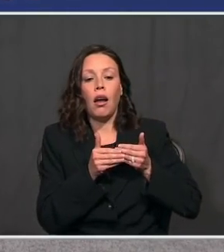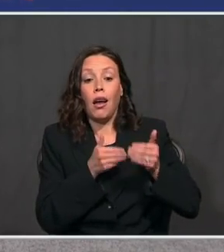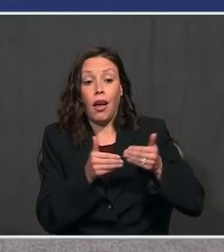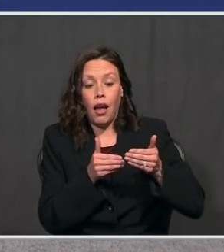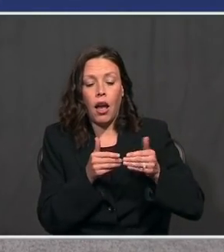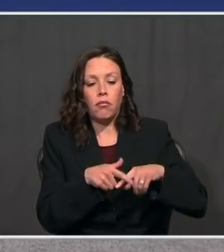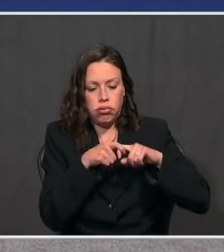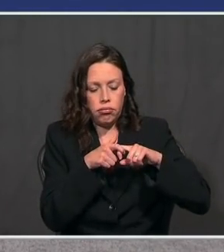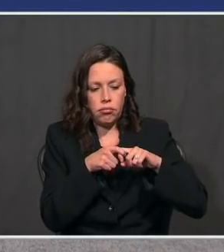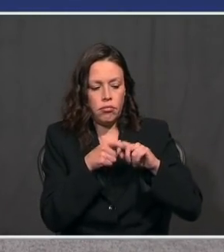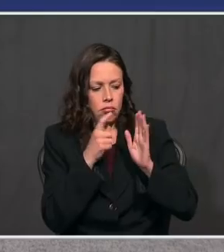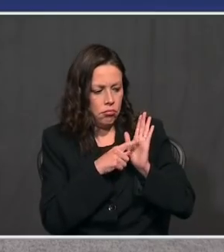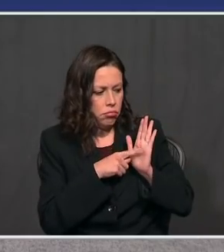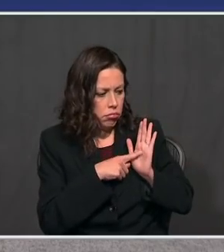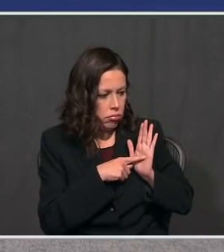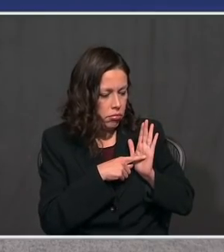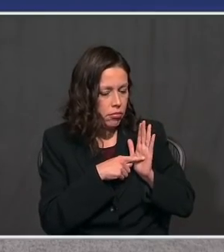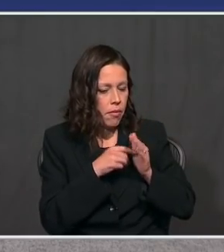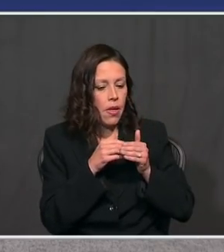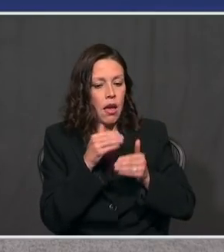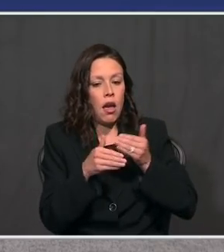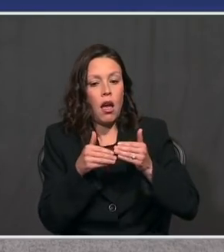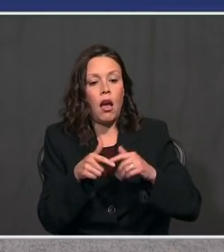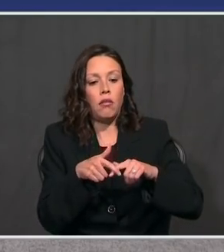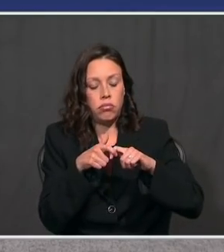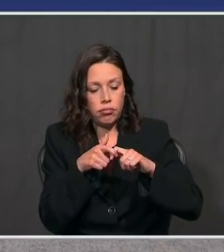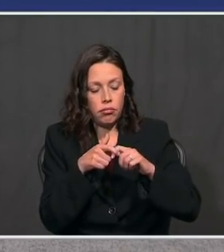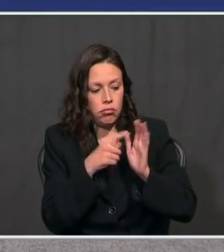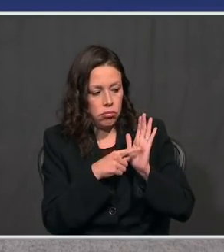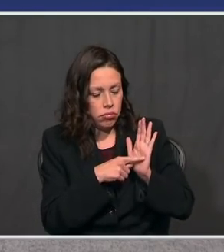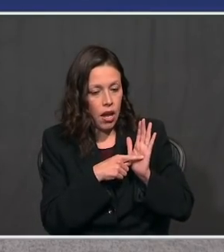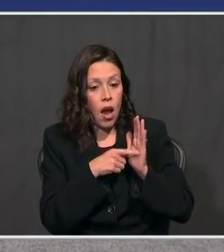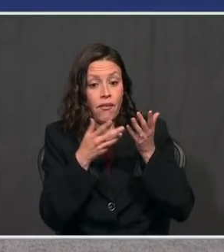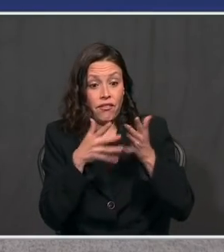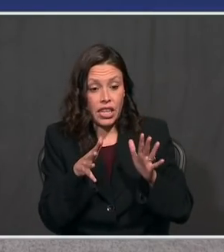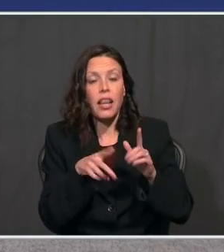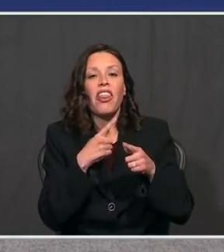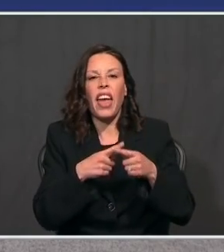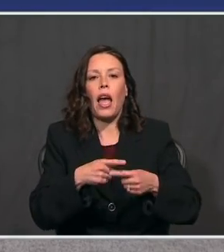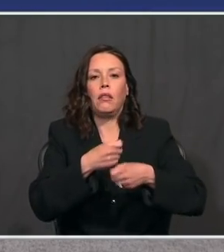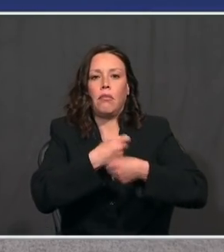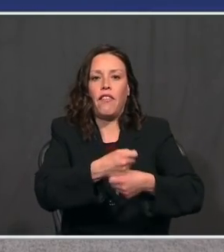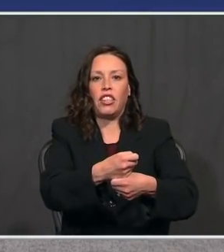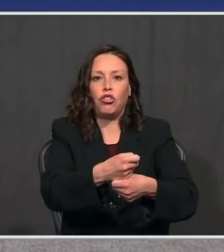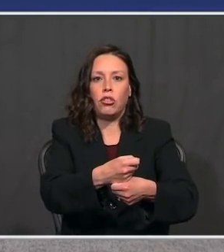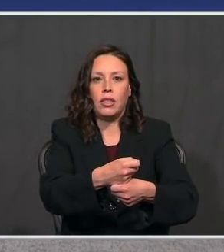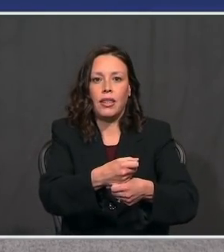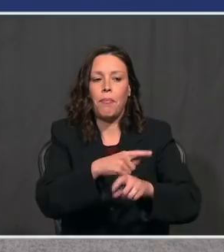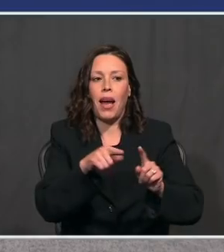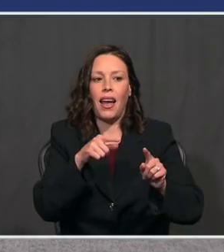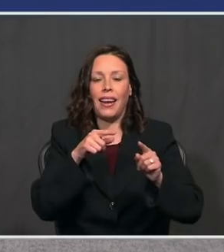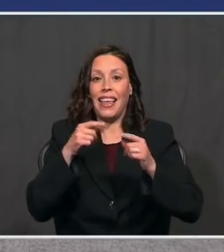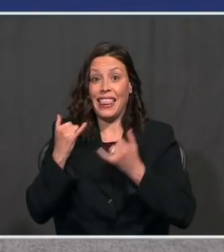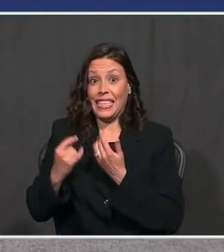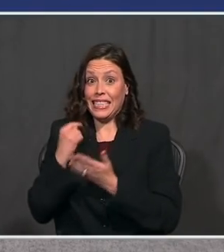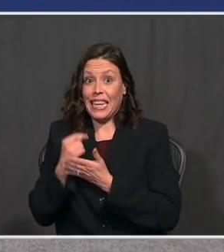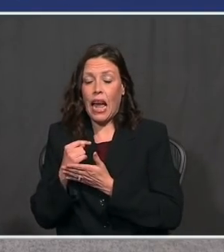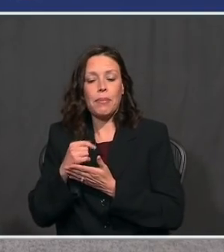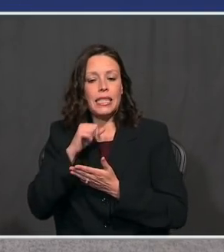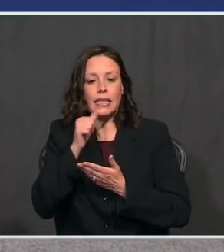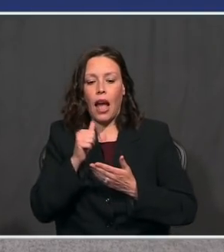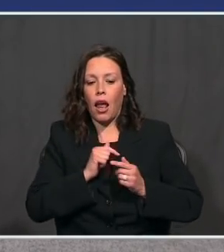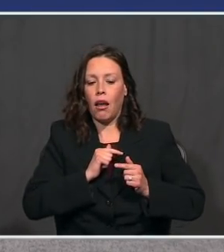end of the process, one really ramps up manufacturing. What was done here is instead of that serial one after the